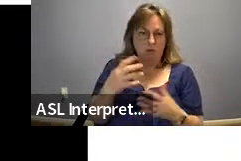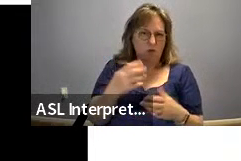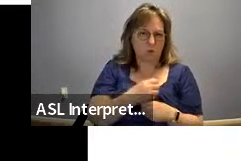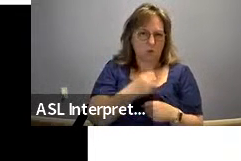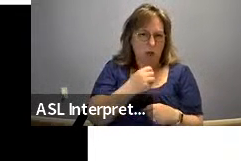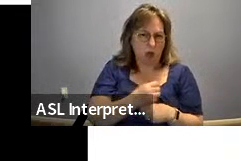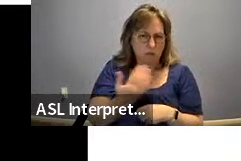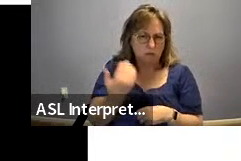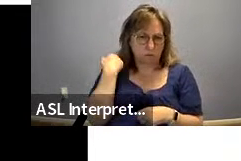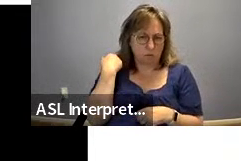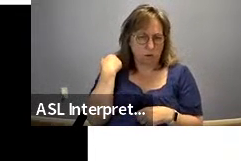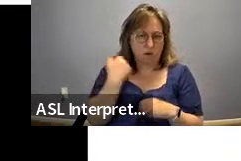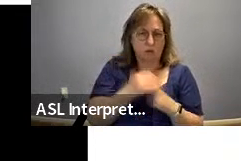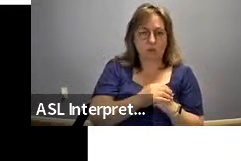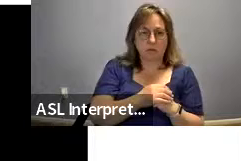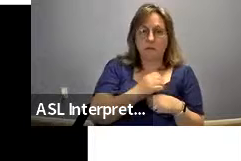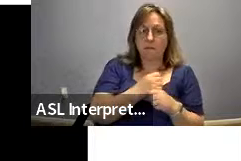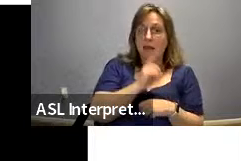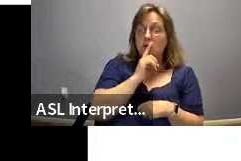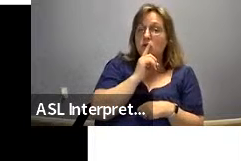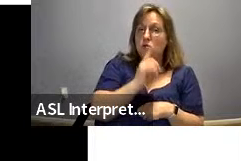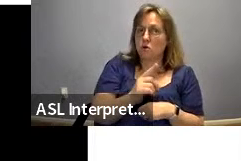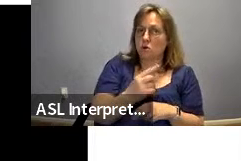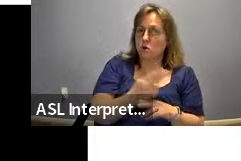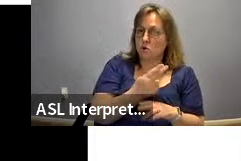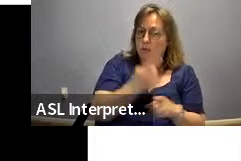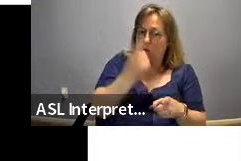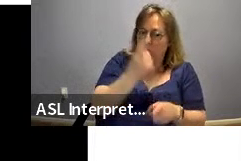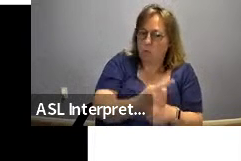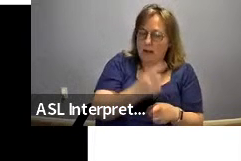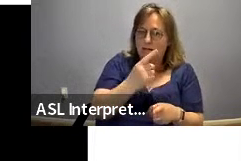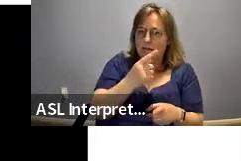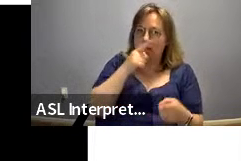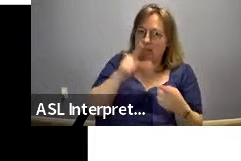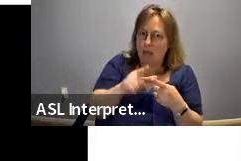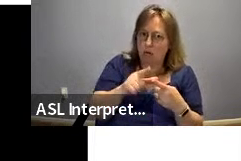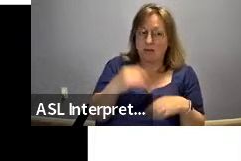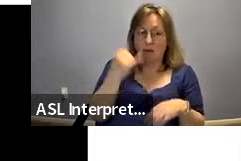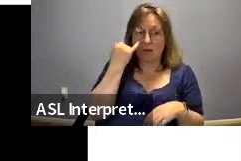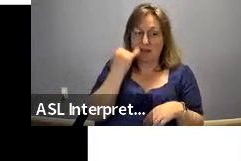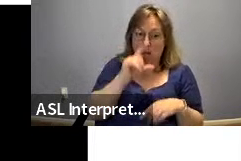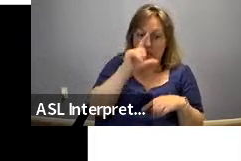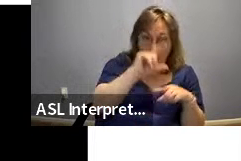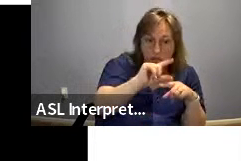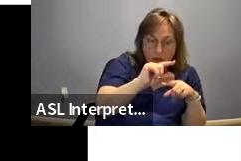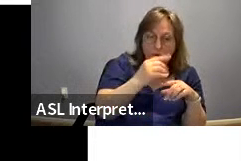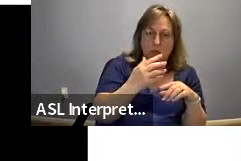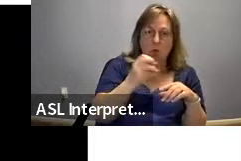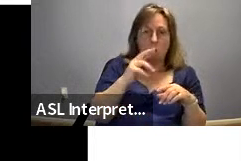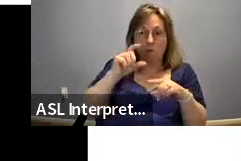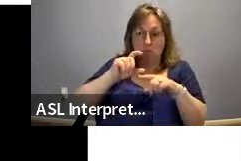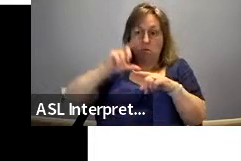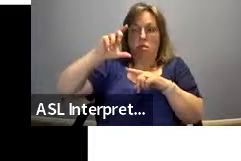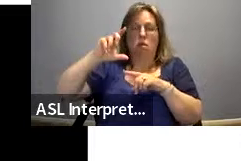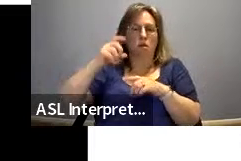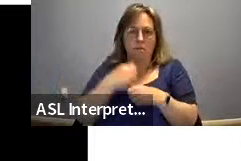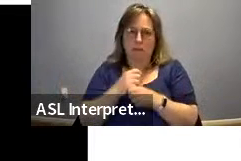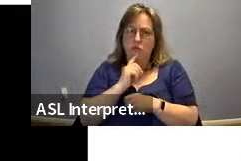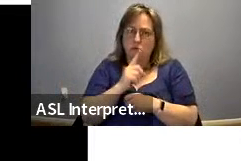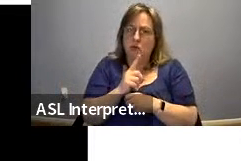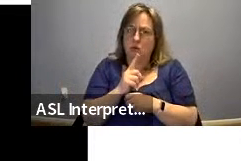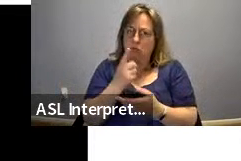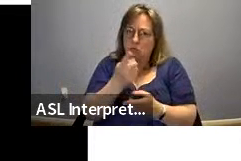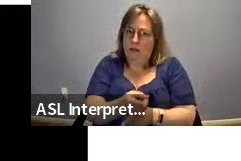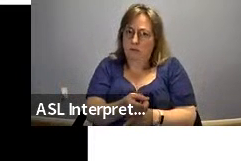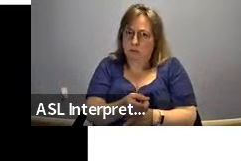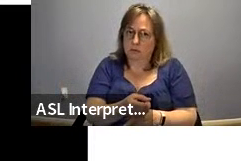that you are using case-sensitive letters. In other words, if it's a lowercase letter or a capital letter, be sure that reflects that